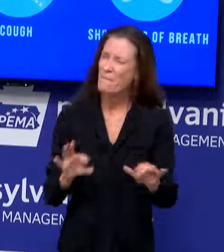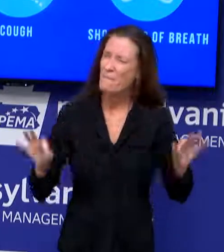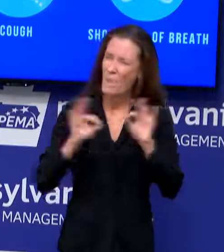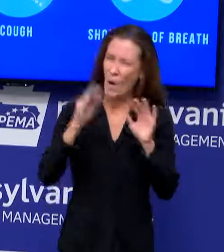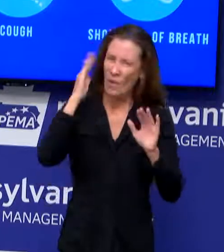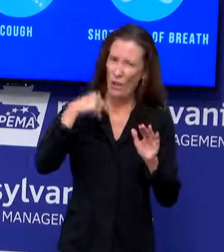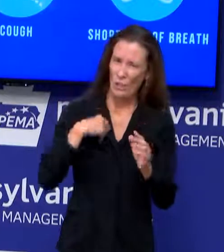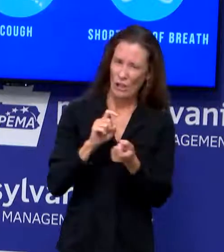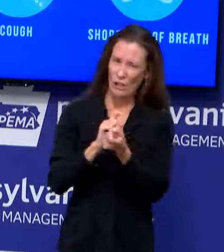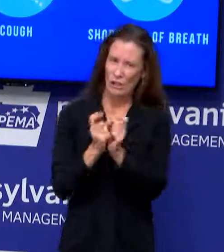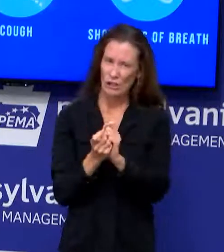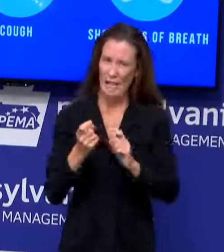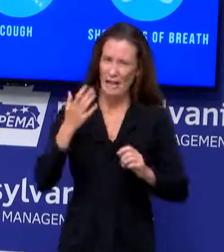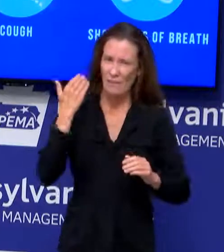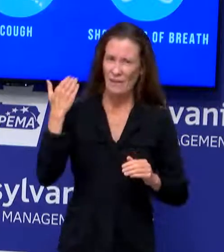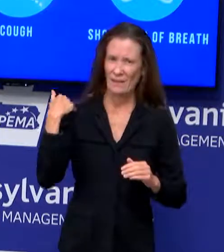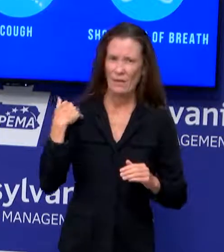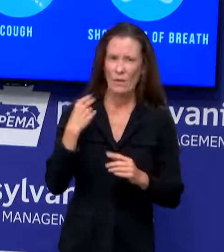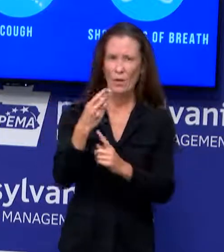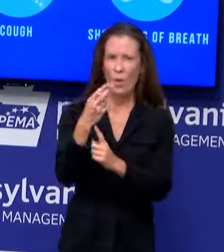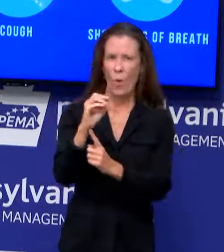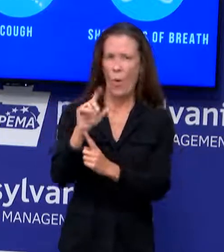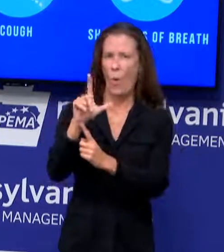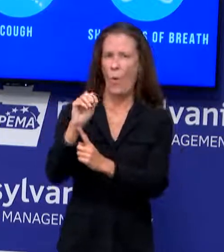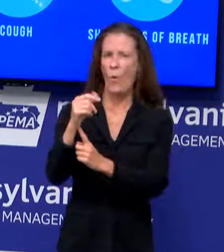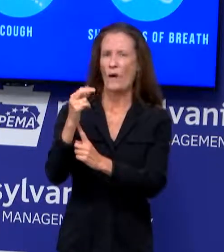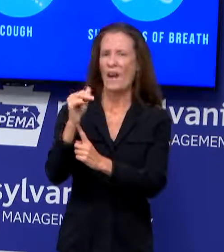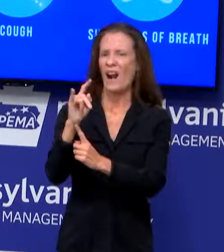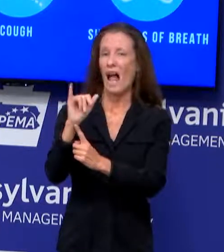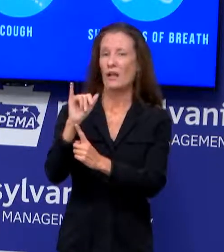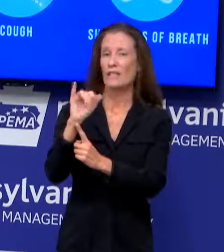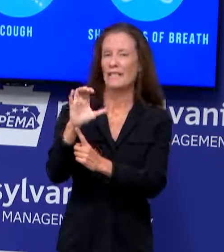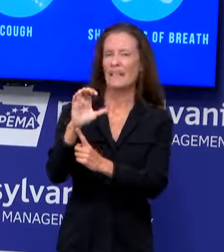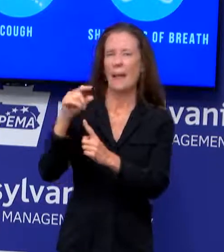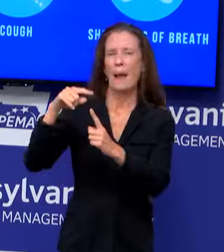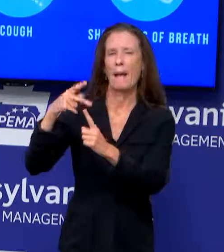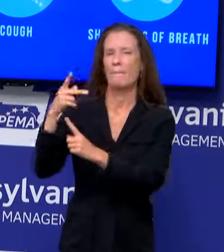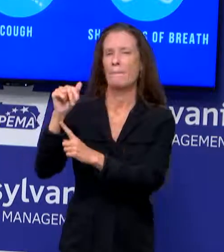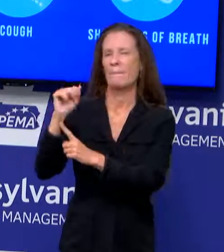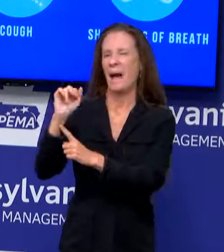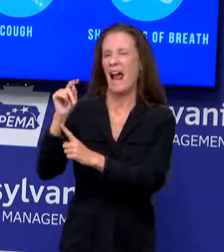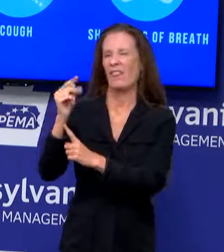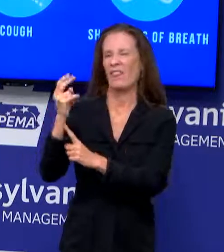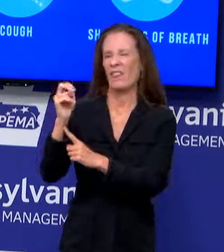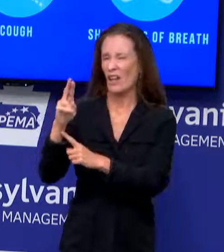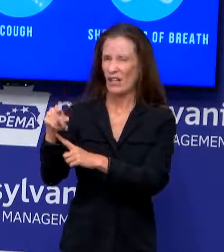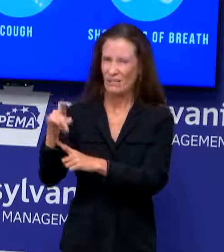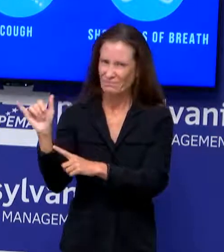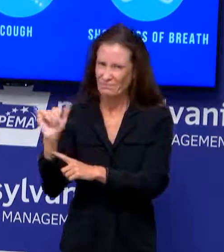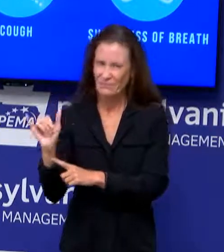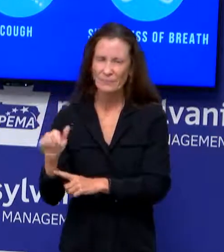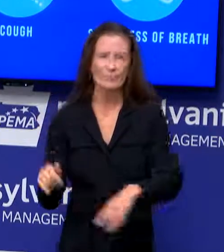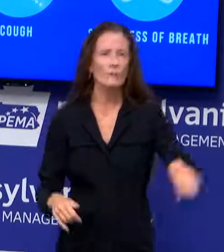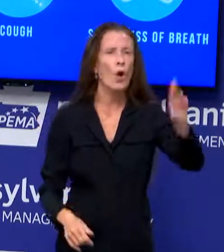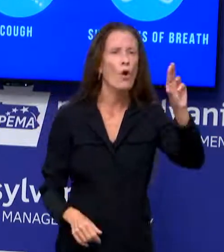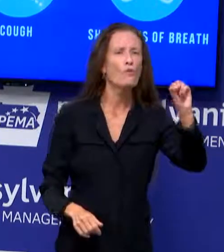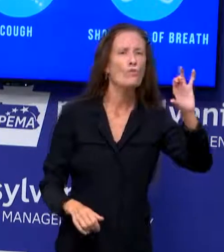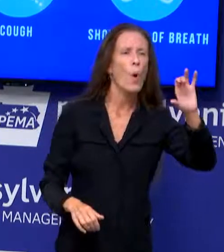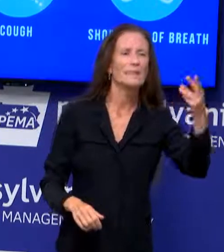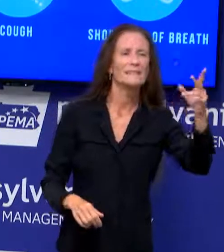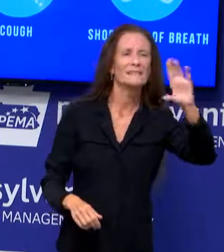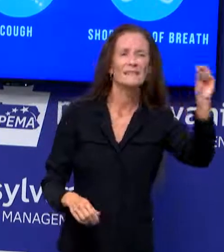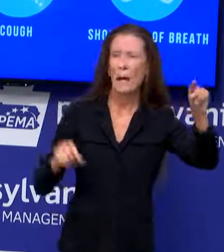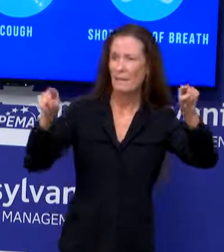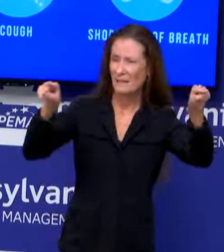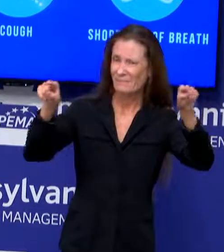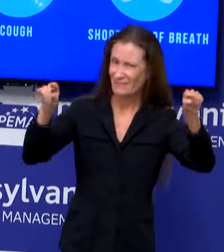Panther and the Roche platform. And there are international shortages of those. So, if there's some challenges